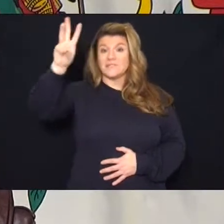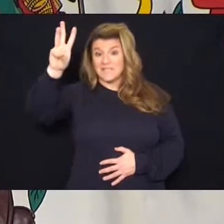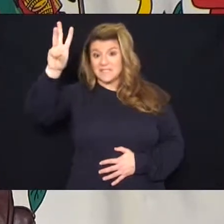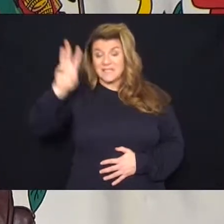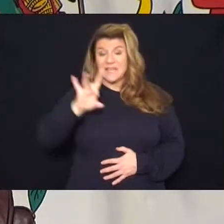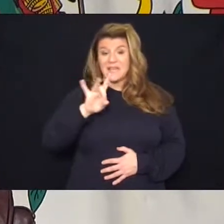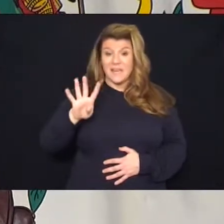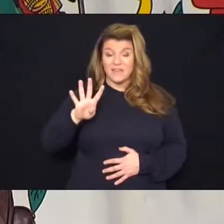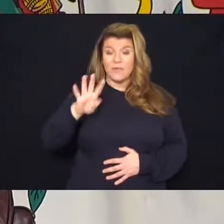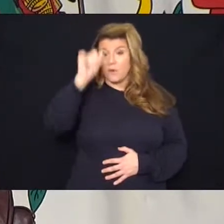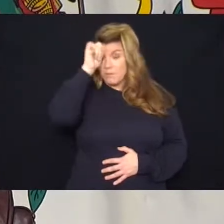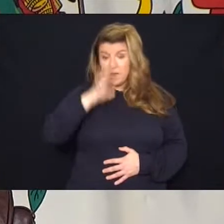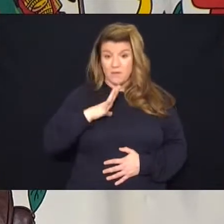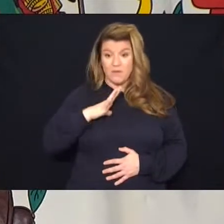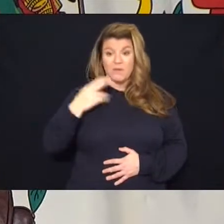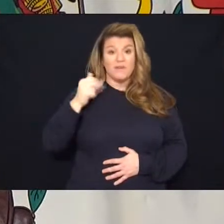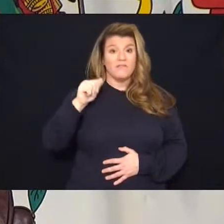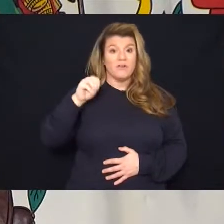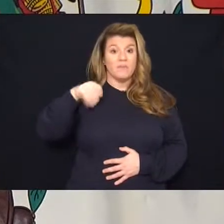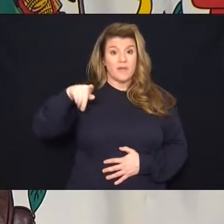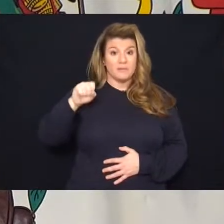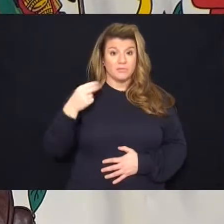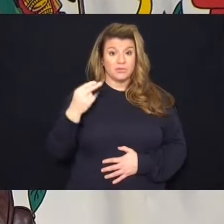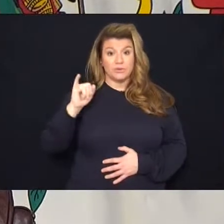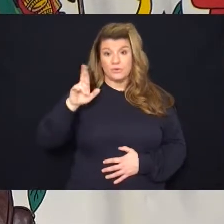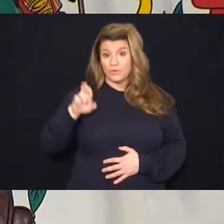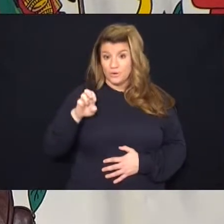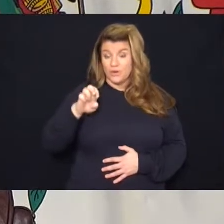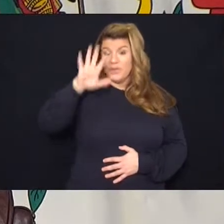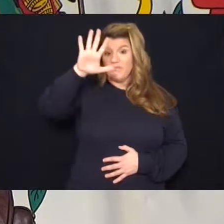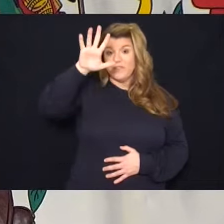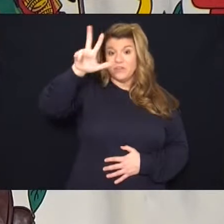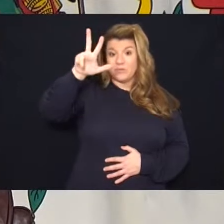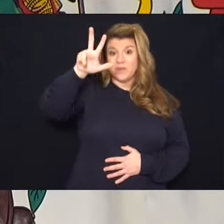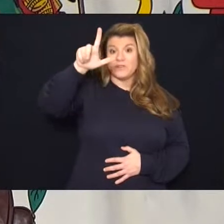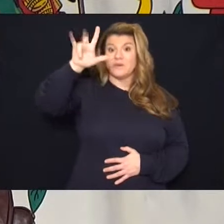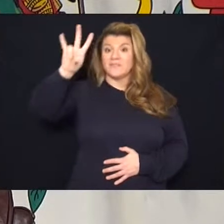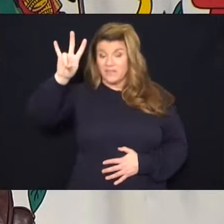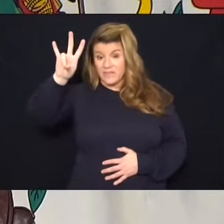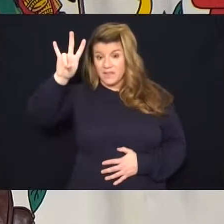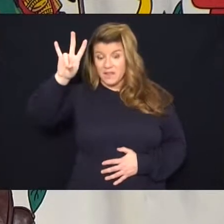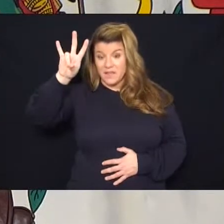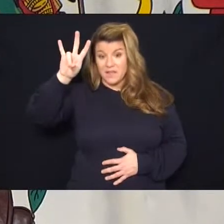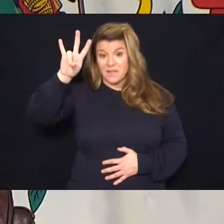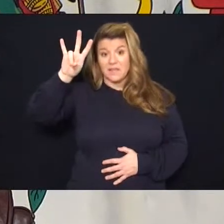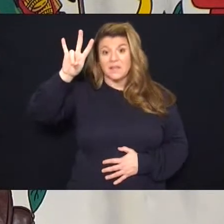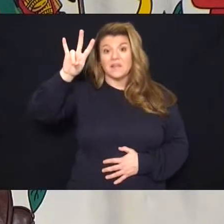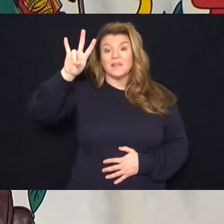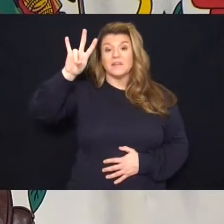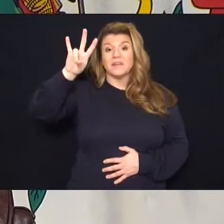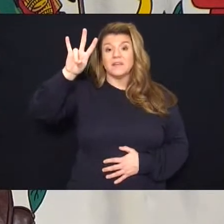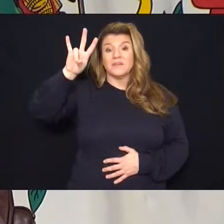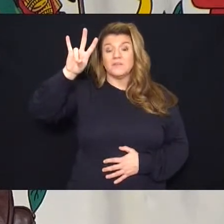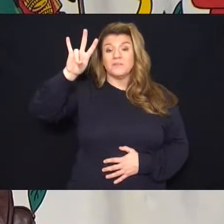an 84-year-old male from Hampshire County. The 5,327th